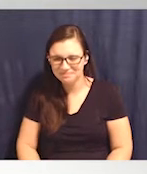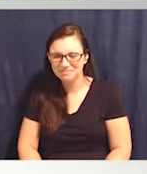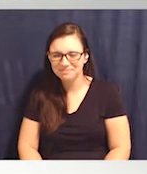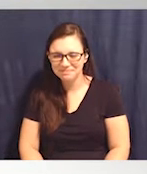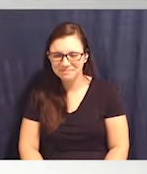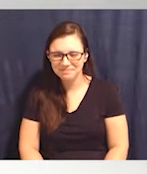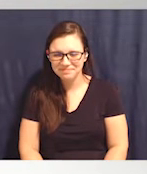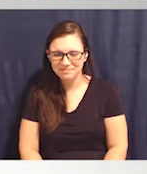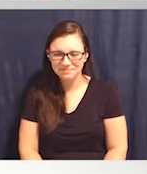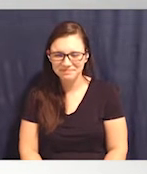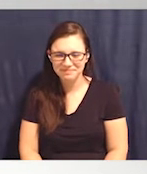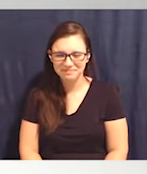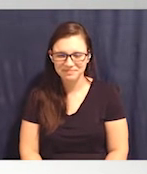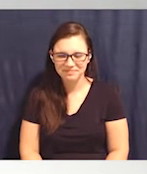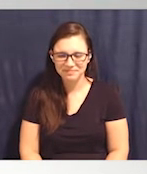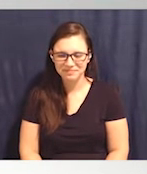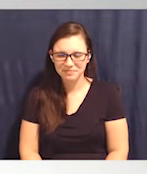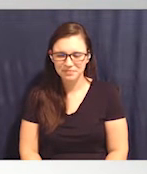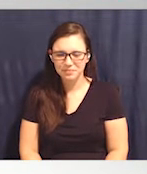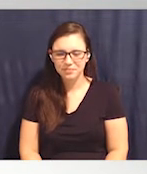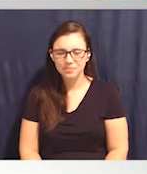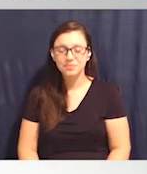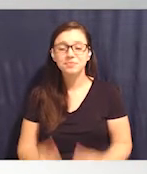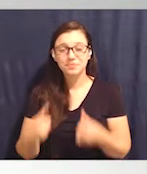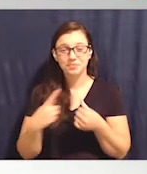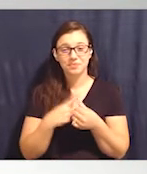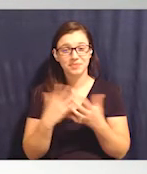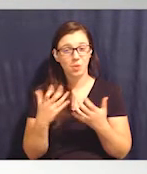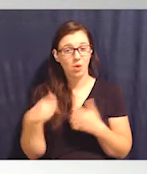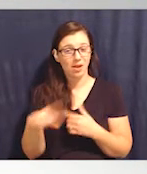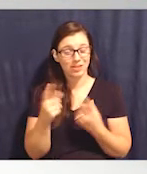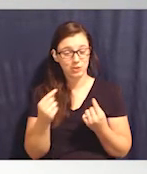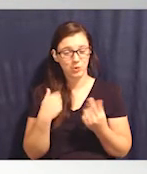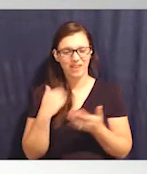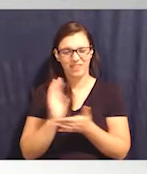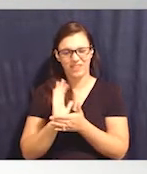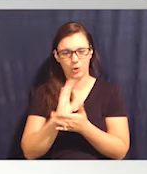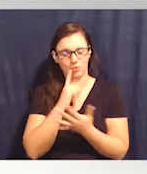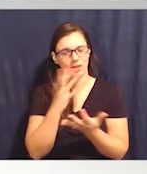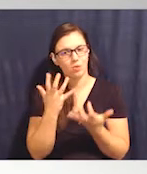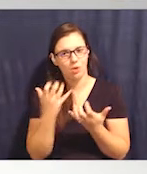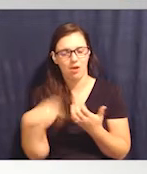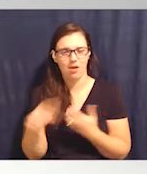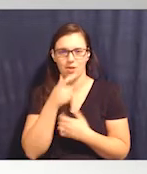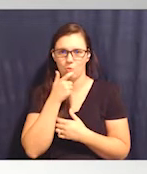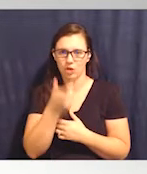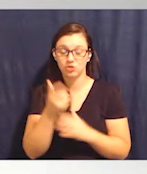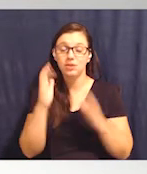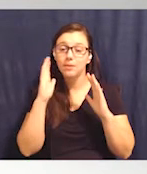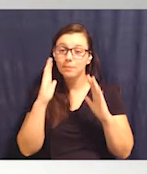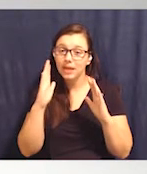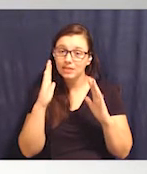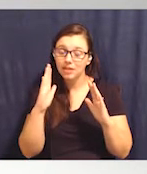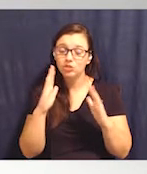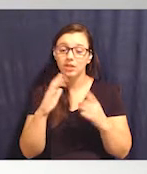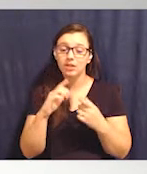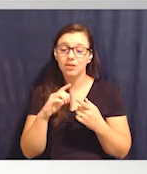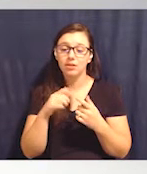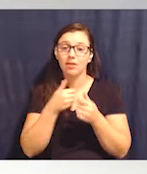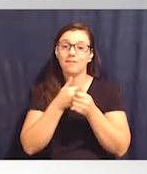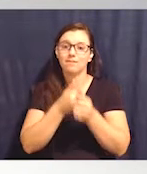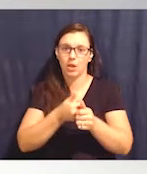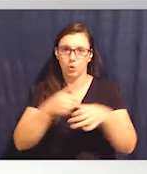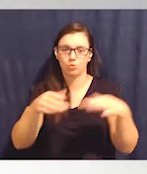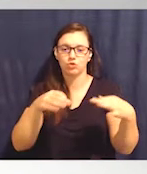So the first thing I want you to do is I've got a video I really want you guys to watch, pay attention to, follow the directions, and then we're going to talk about it, and I'll